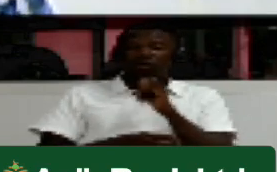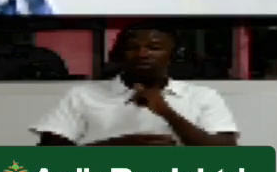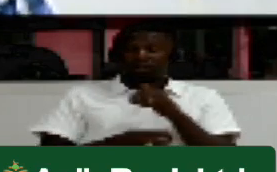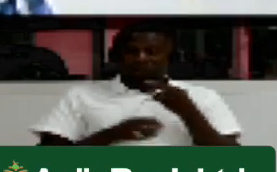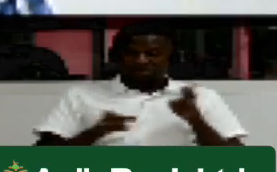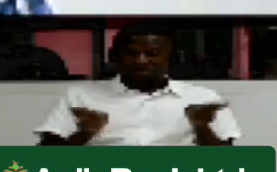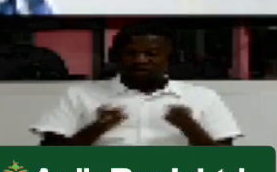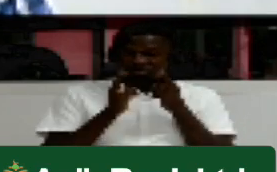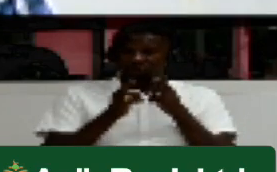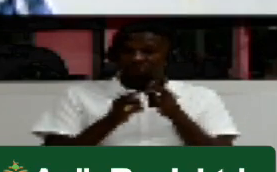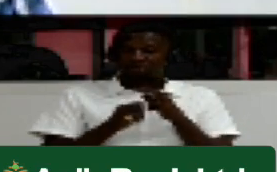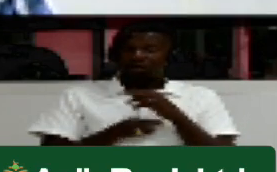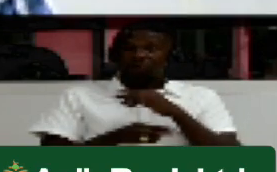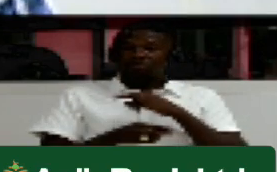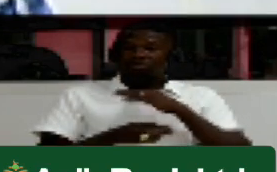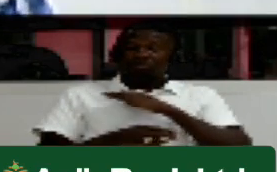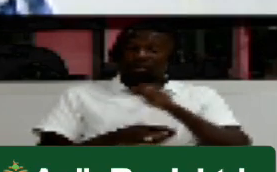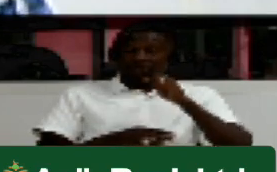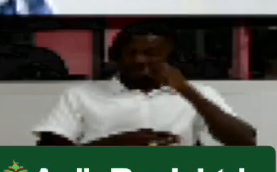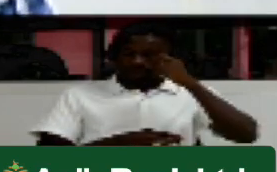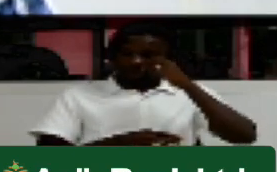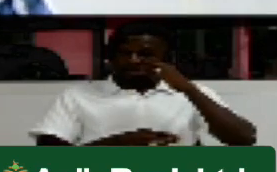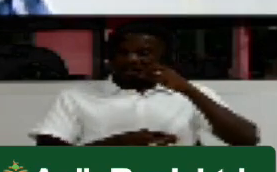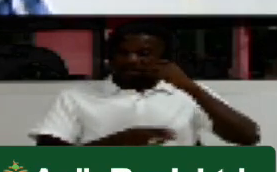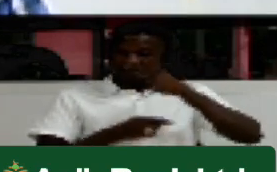Yes, especially for Yusufa.